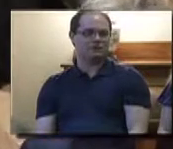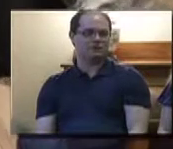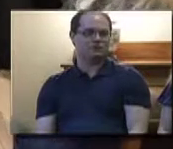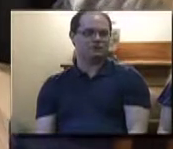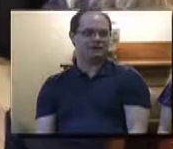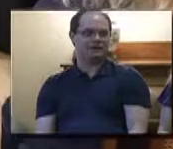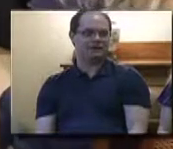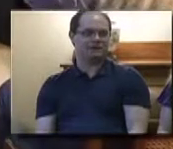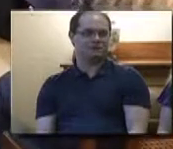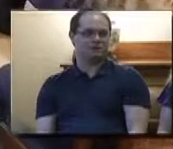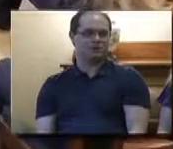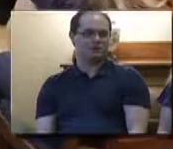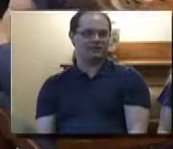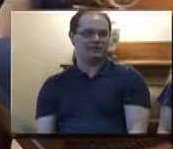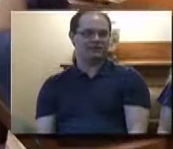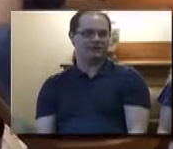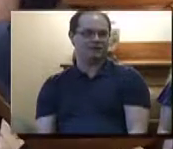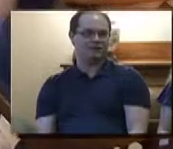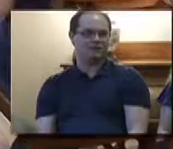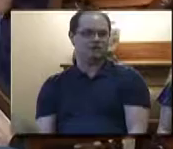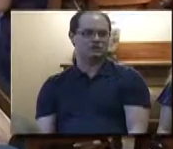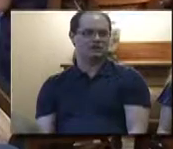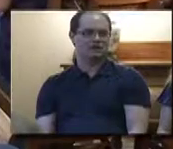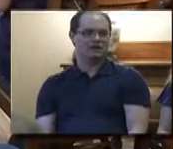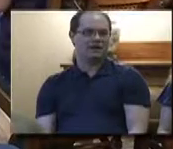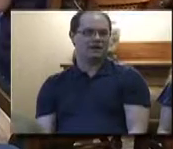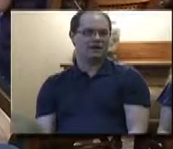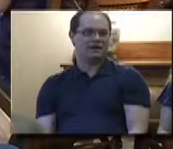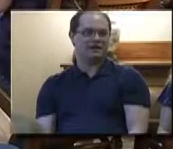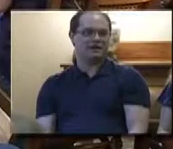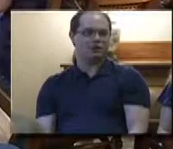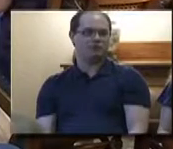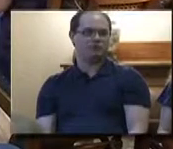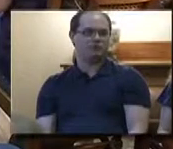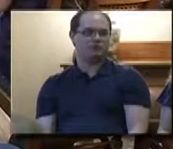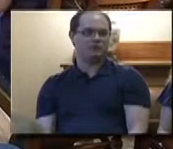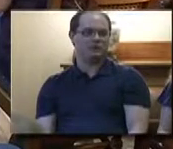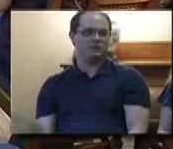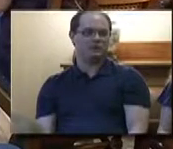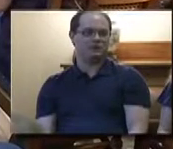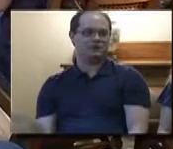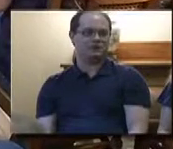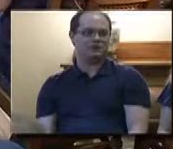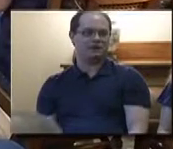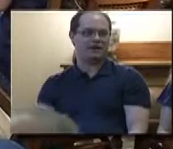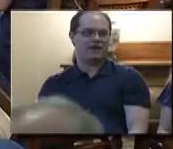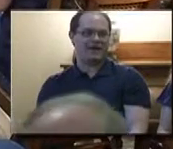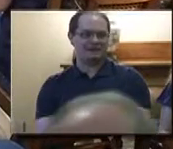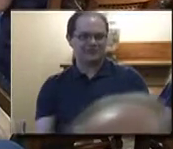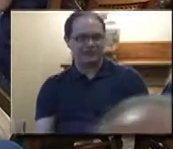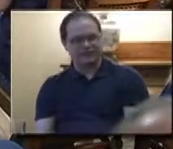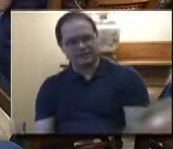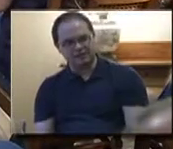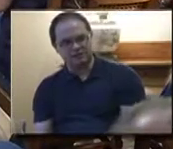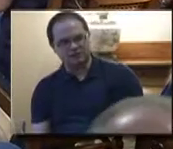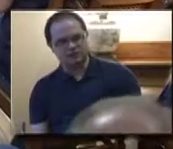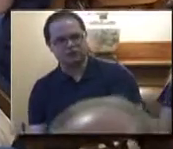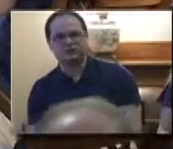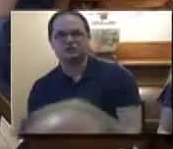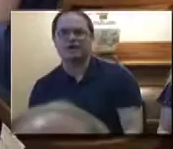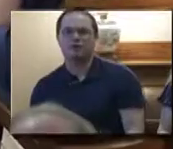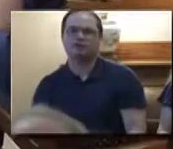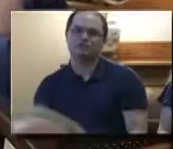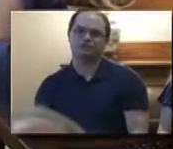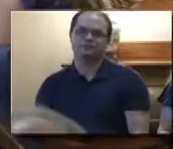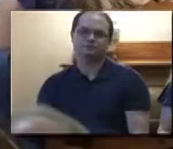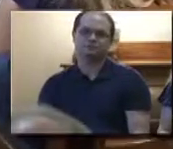Sign Language and spoken Korean Sign Language help you with your ASL and English